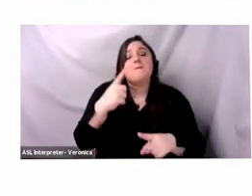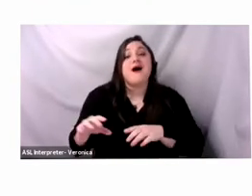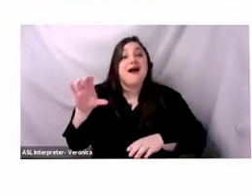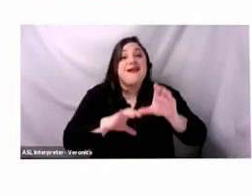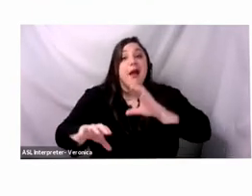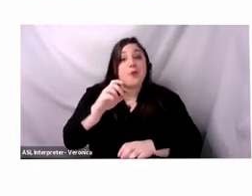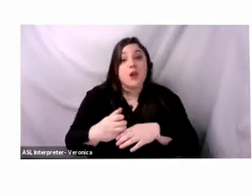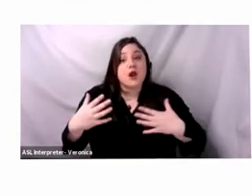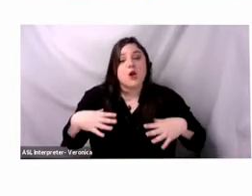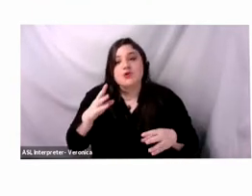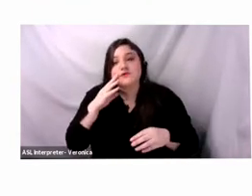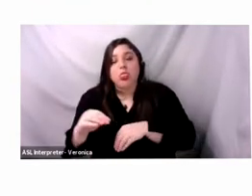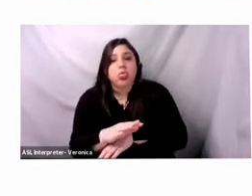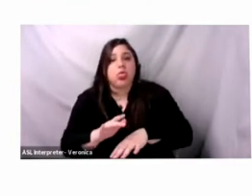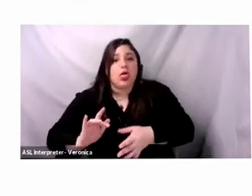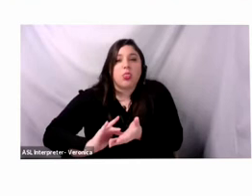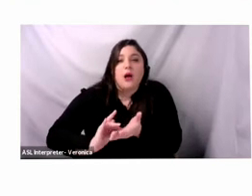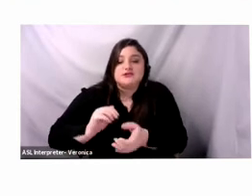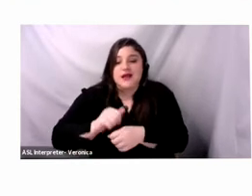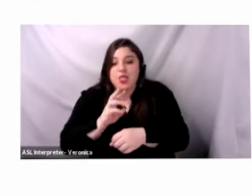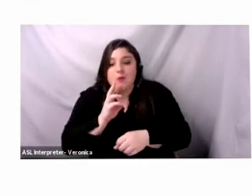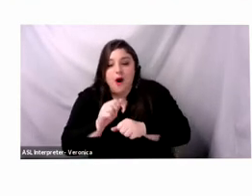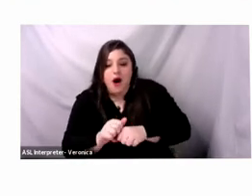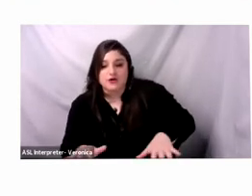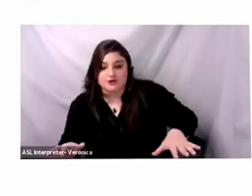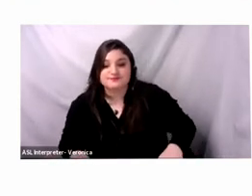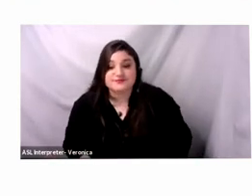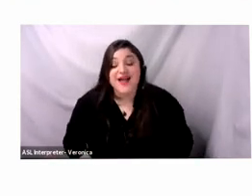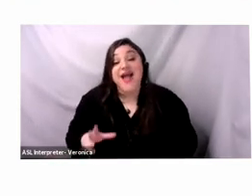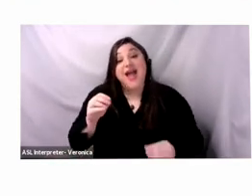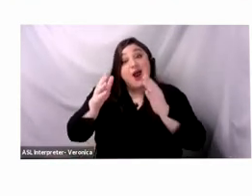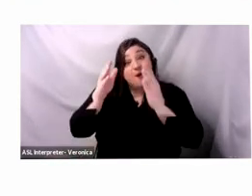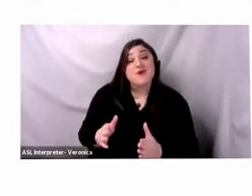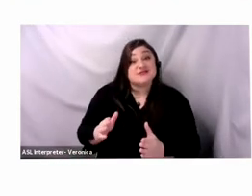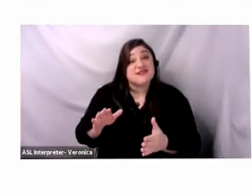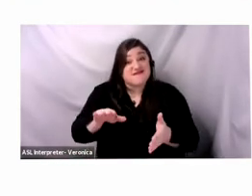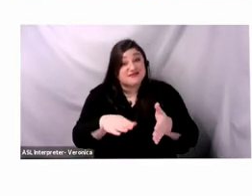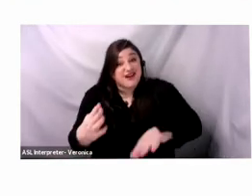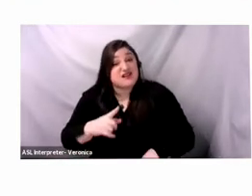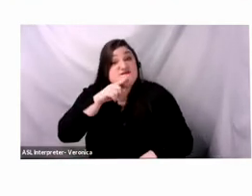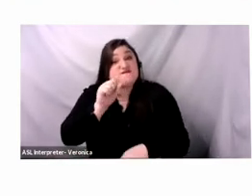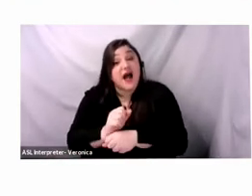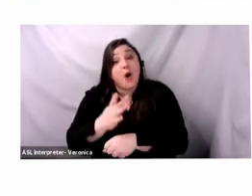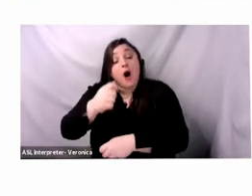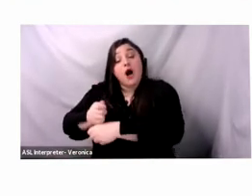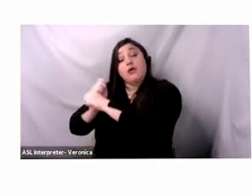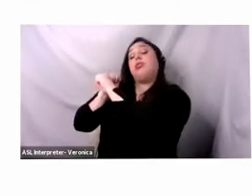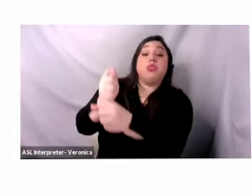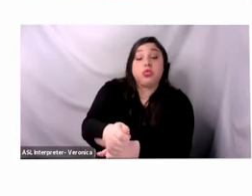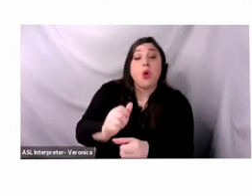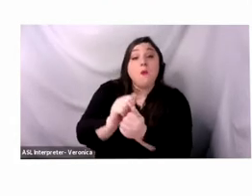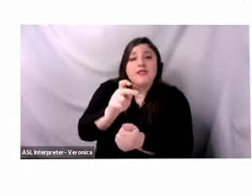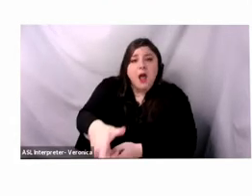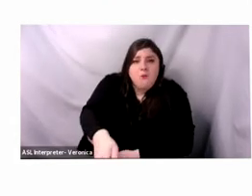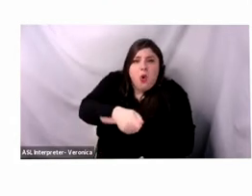a fisherman who had almost capsized because the clothing was weighing down his net. There is still more clothing waste than goes to